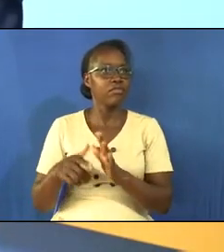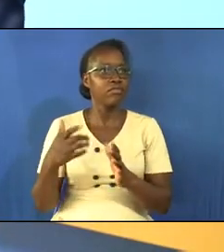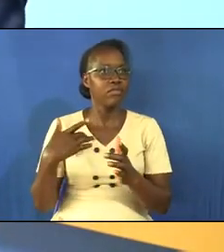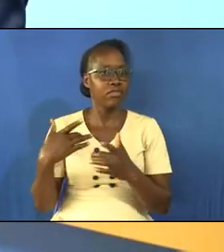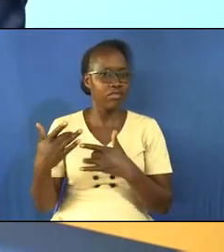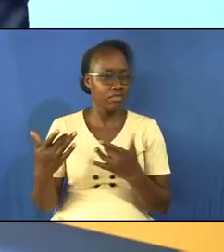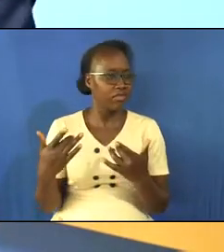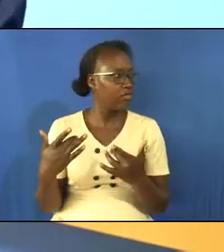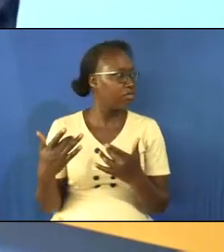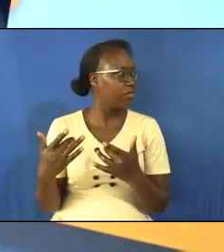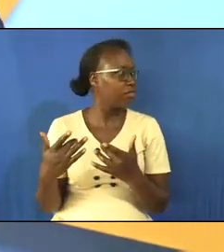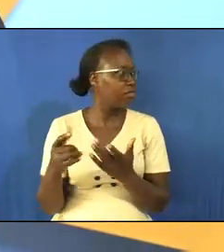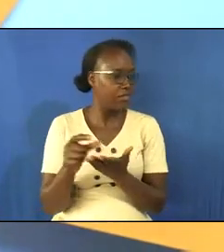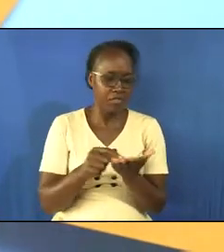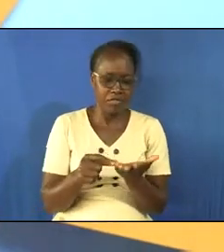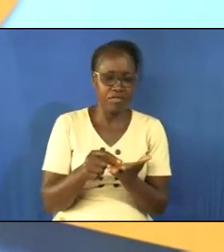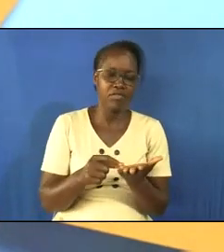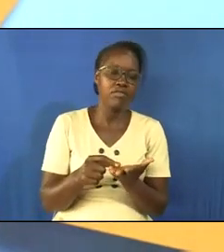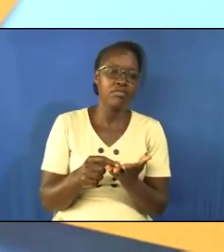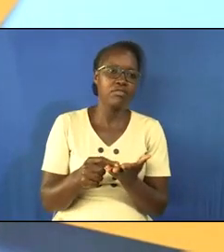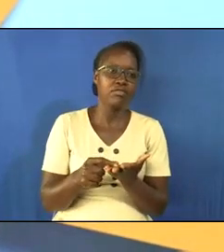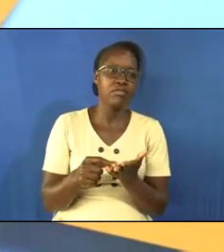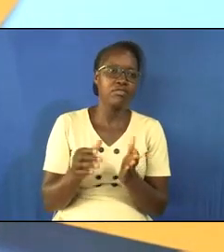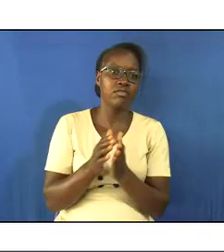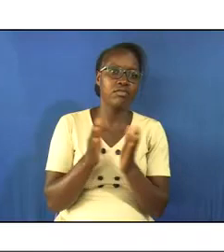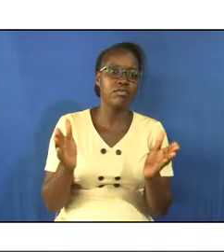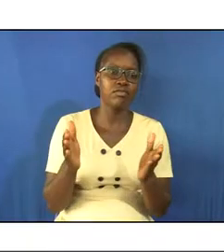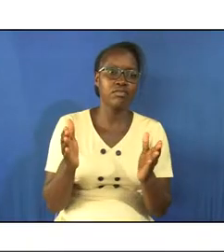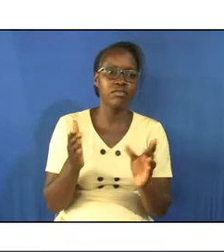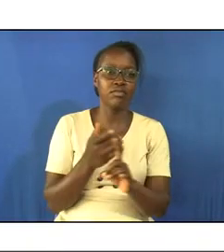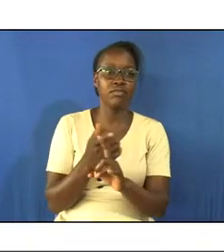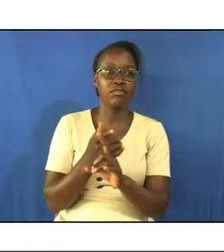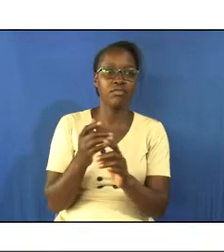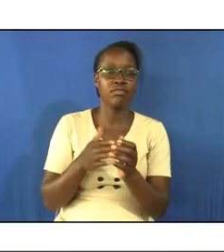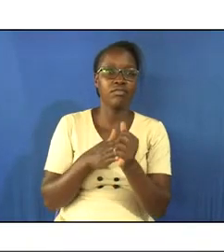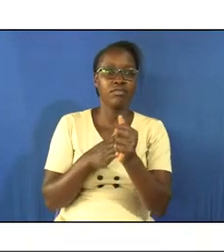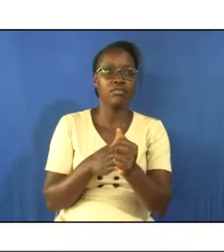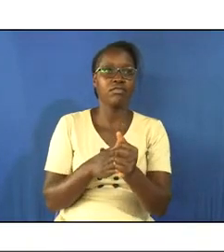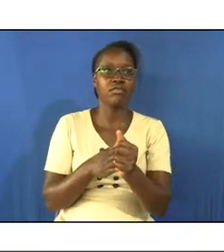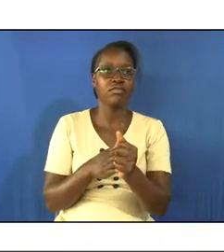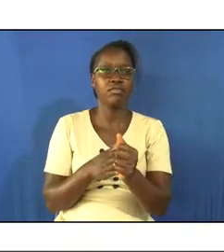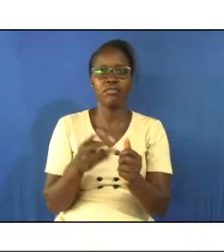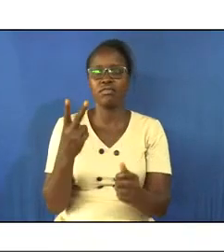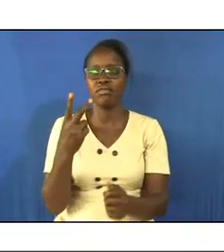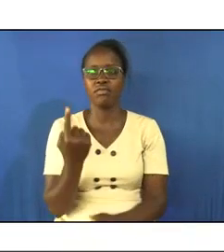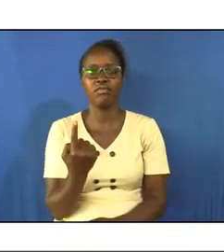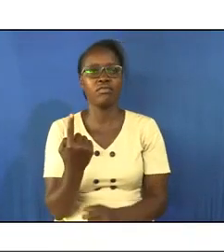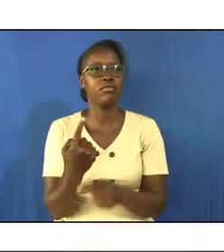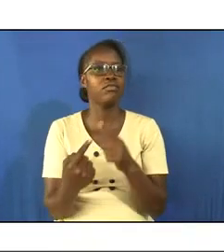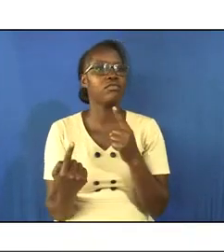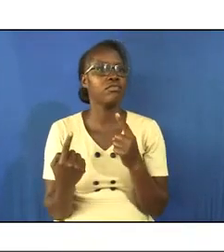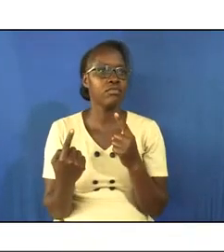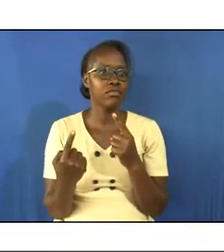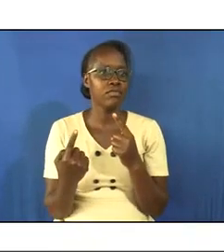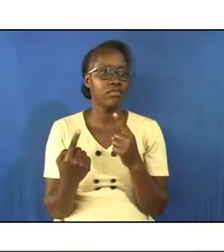regarding screening recommendations, initially, previous society guidelines used to talk about the age of 21.